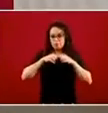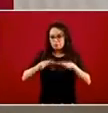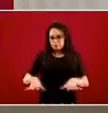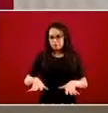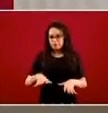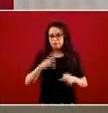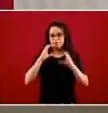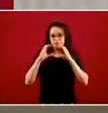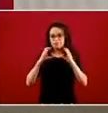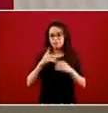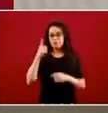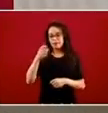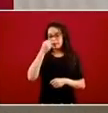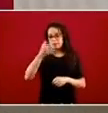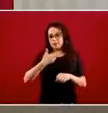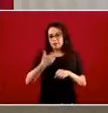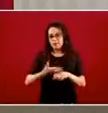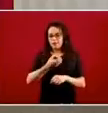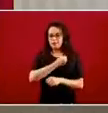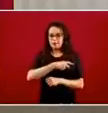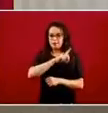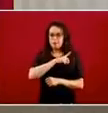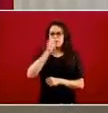of the